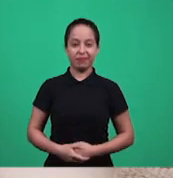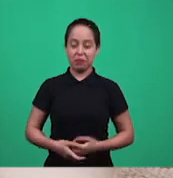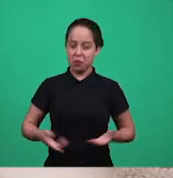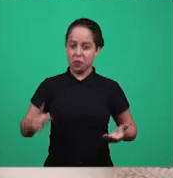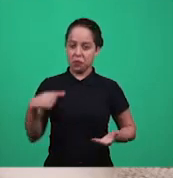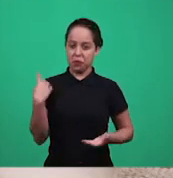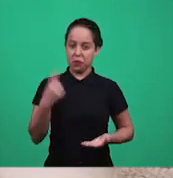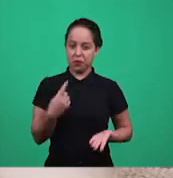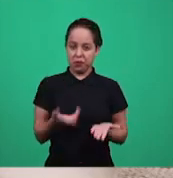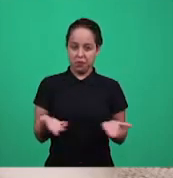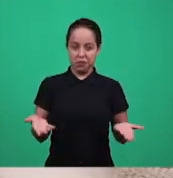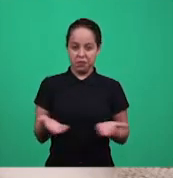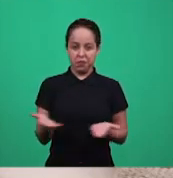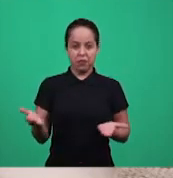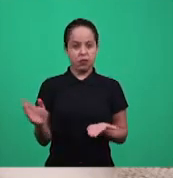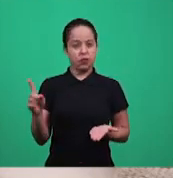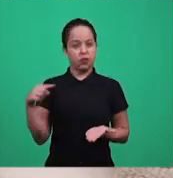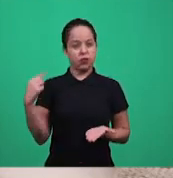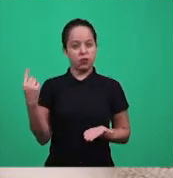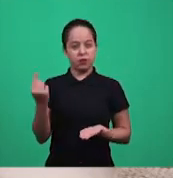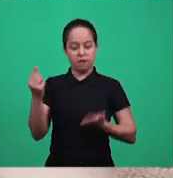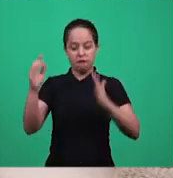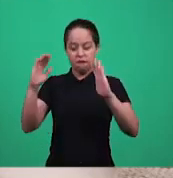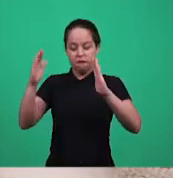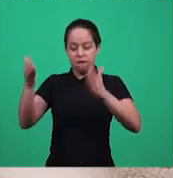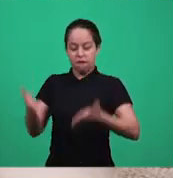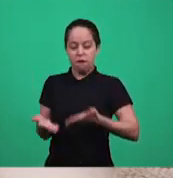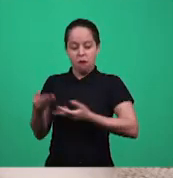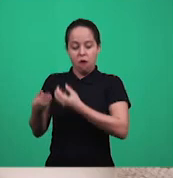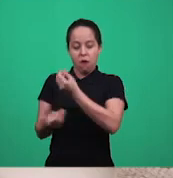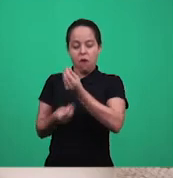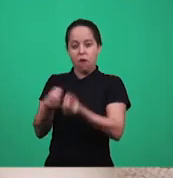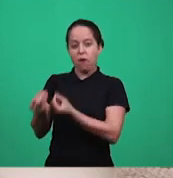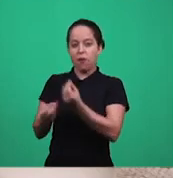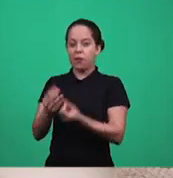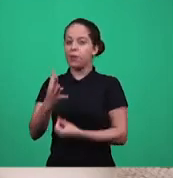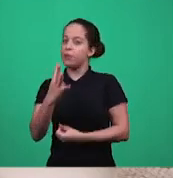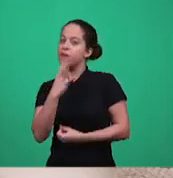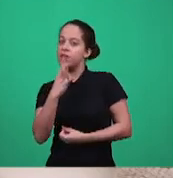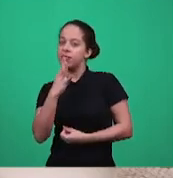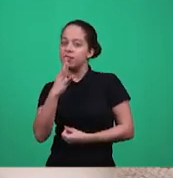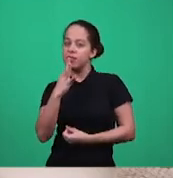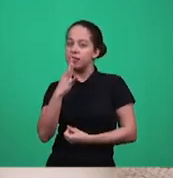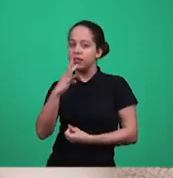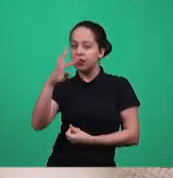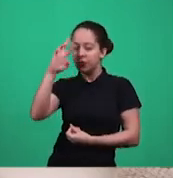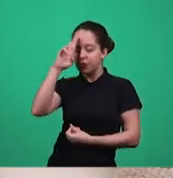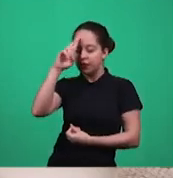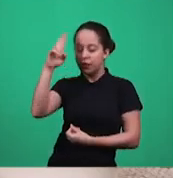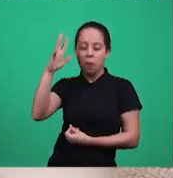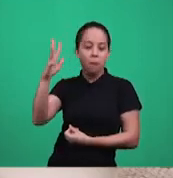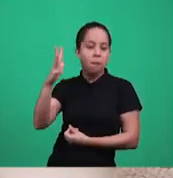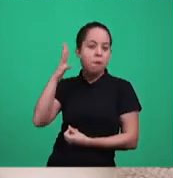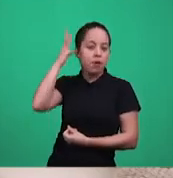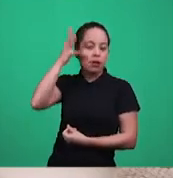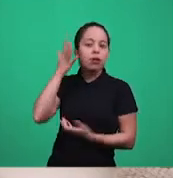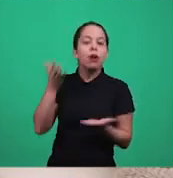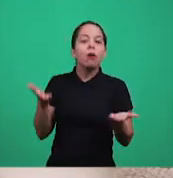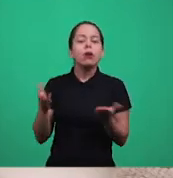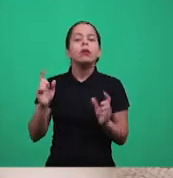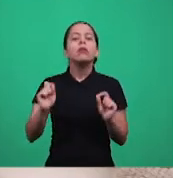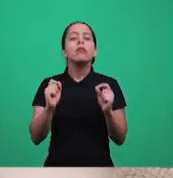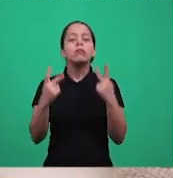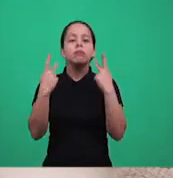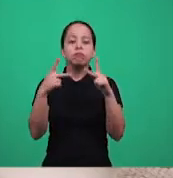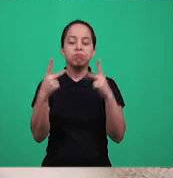We are heading towards the meditation of the word of the Lord tonight, which shall be given by Pastor